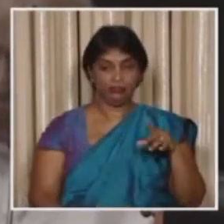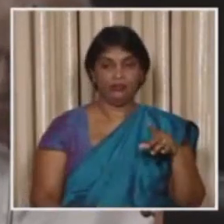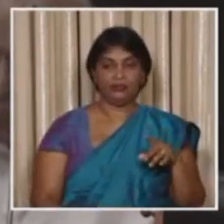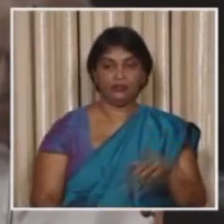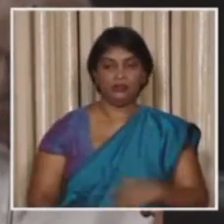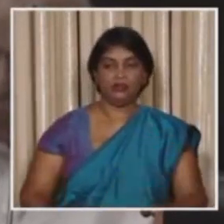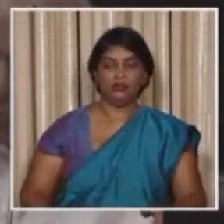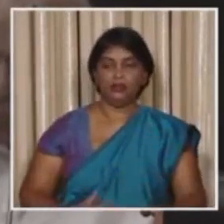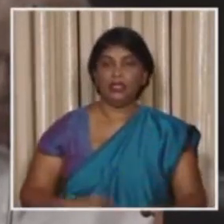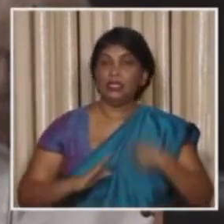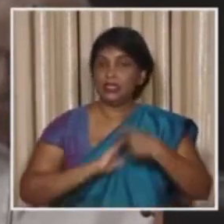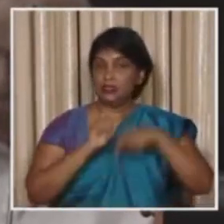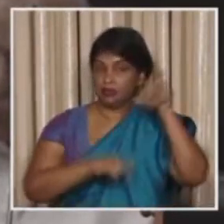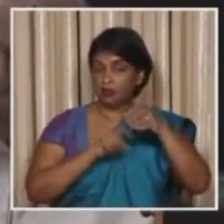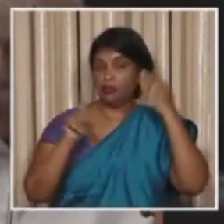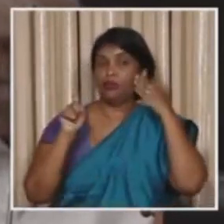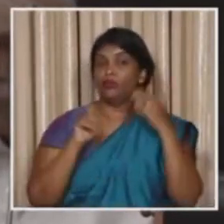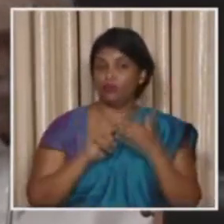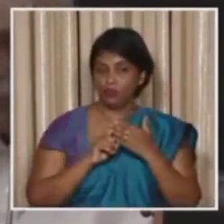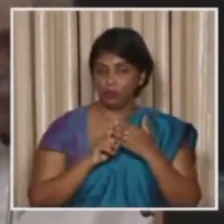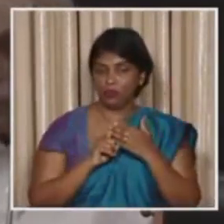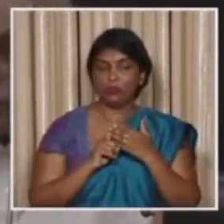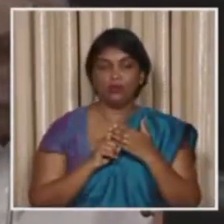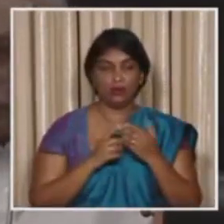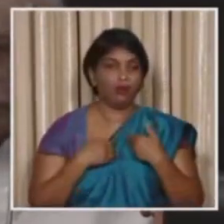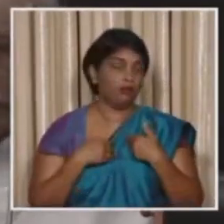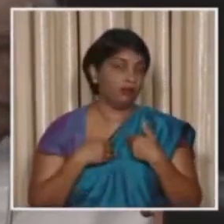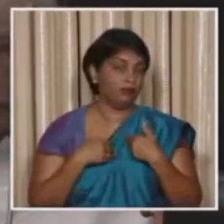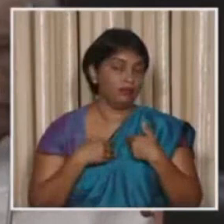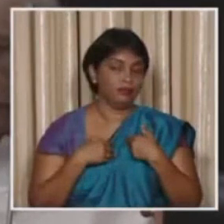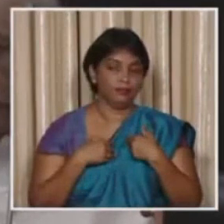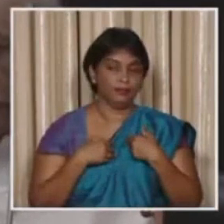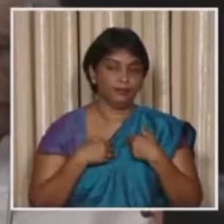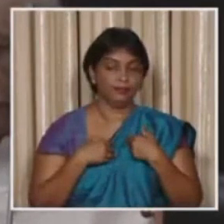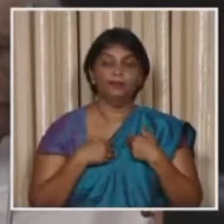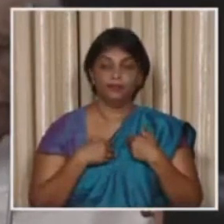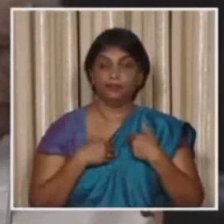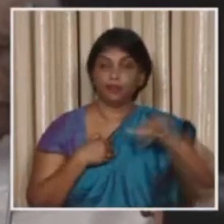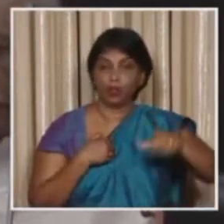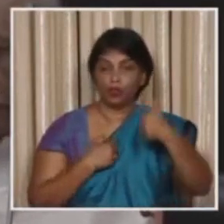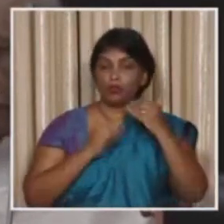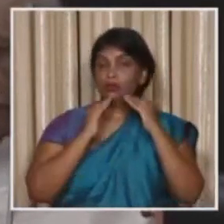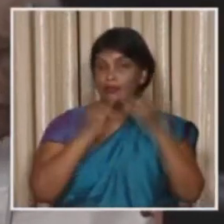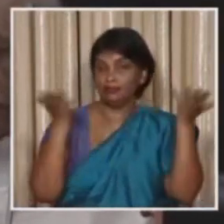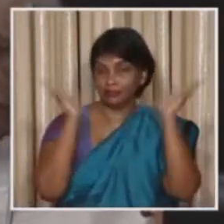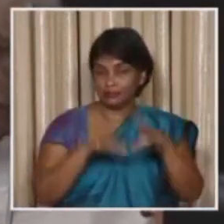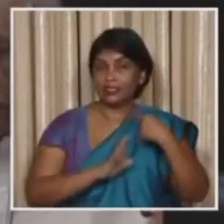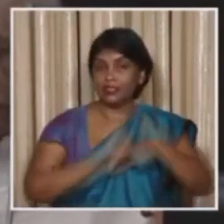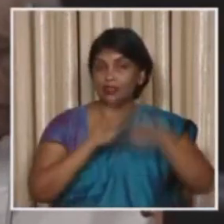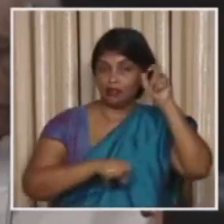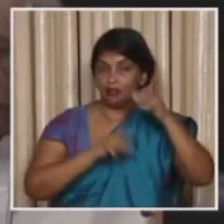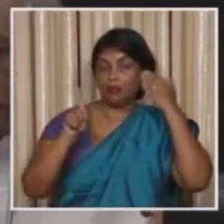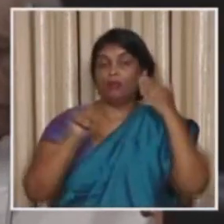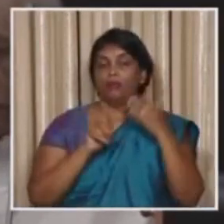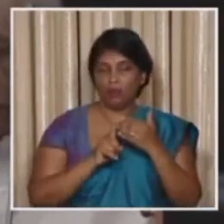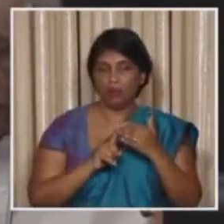of 2,678 Sri Lankans living in South Indian rehabilitation camps. Of the aforesaid number, those with both